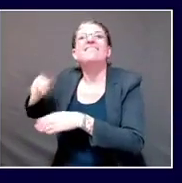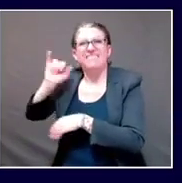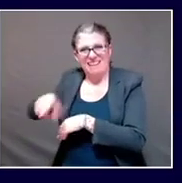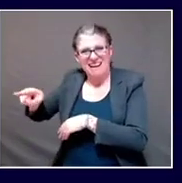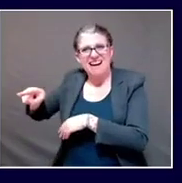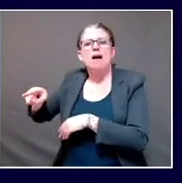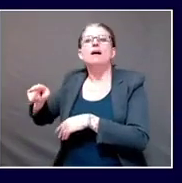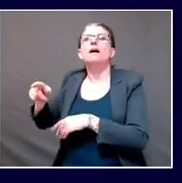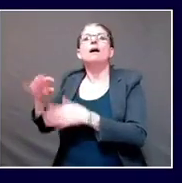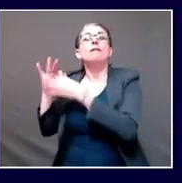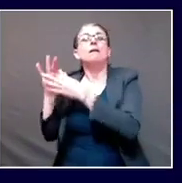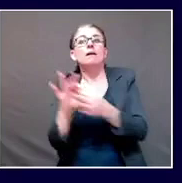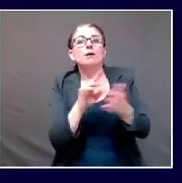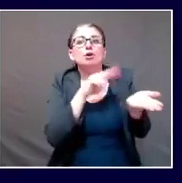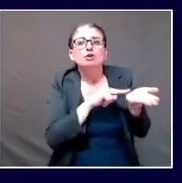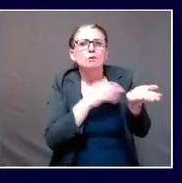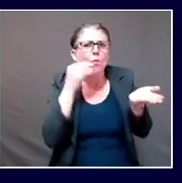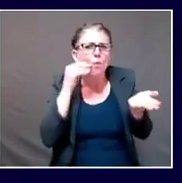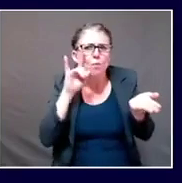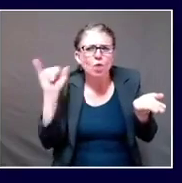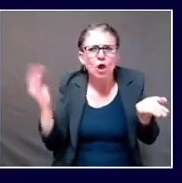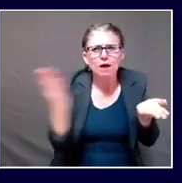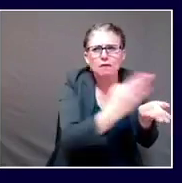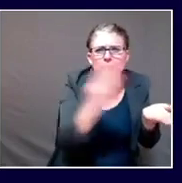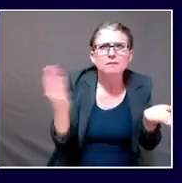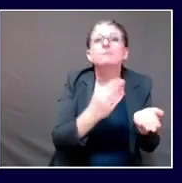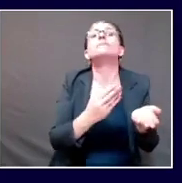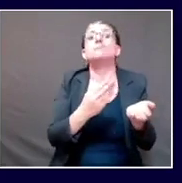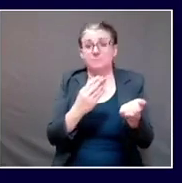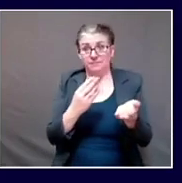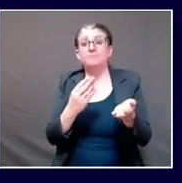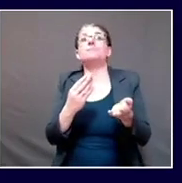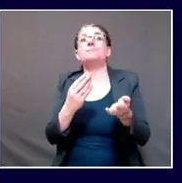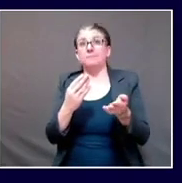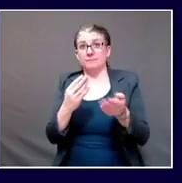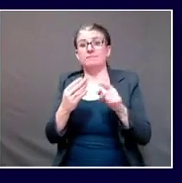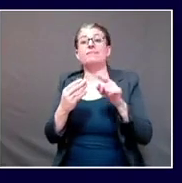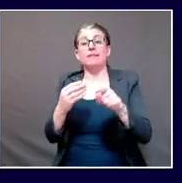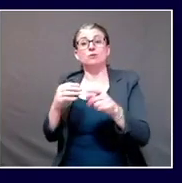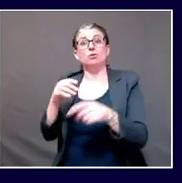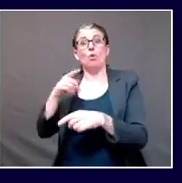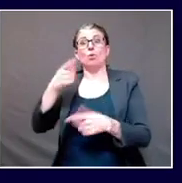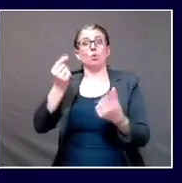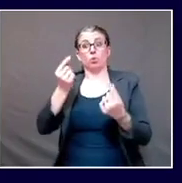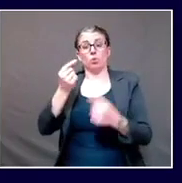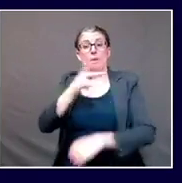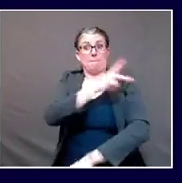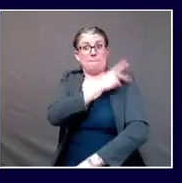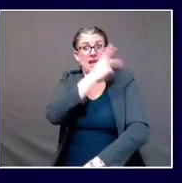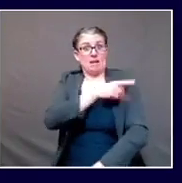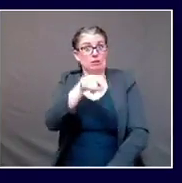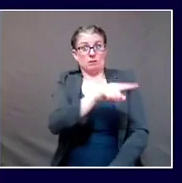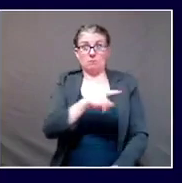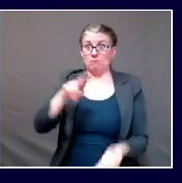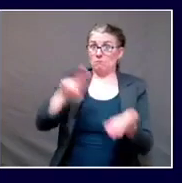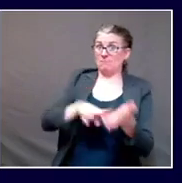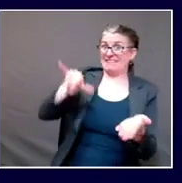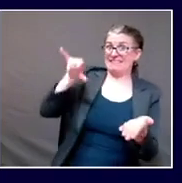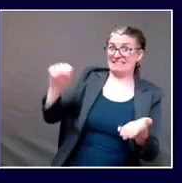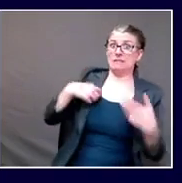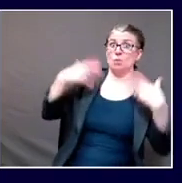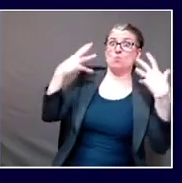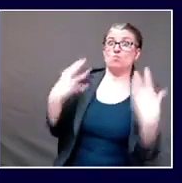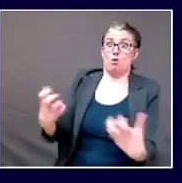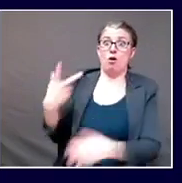informed consent, provide information about the vaccine itself, just go through the scheduling process of when the clinics would be,